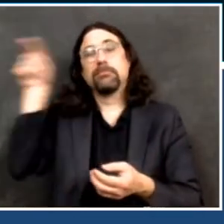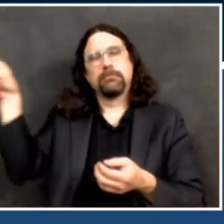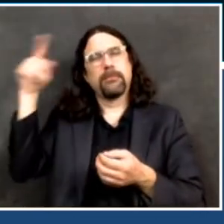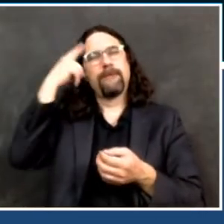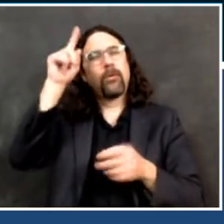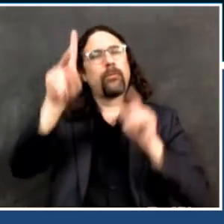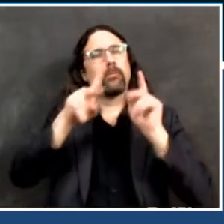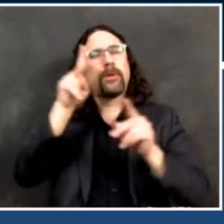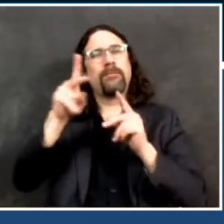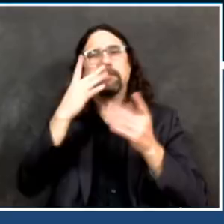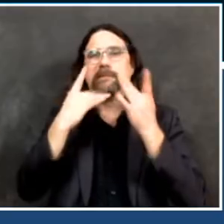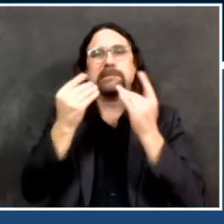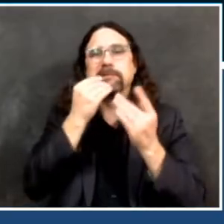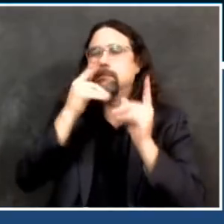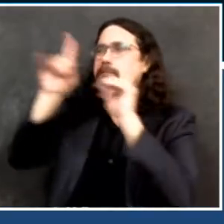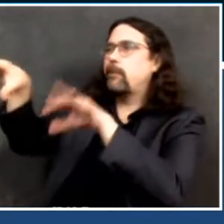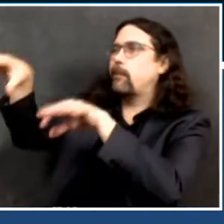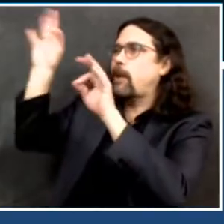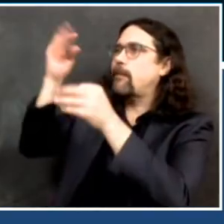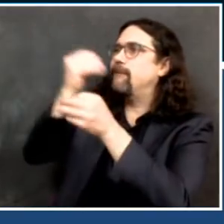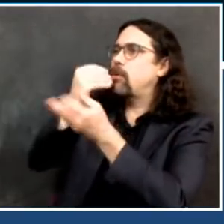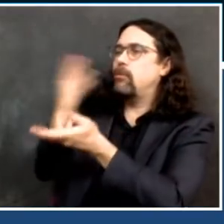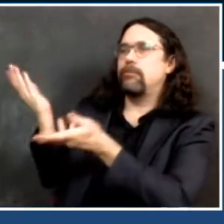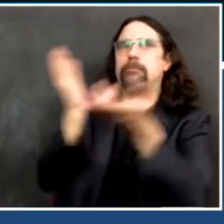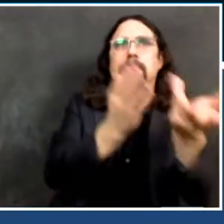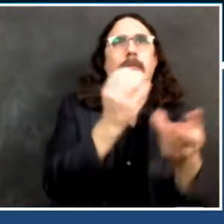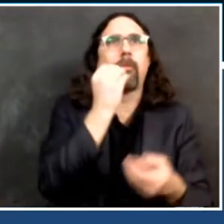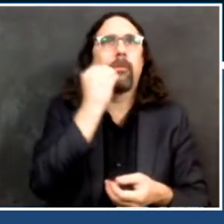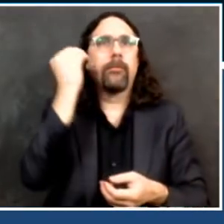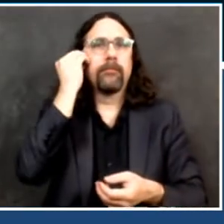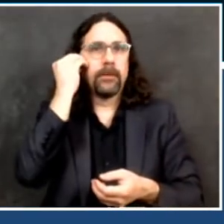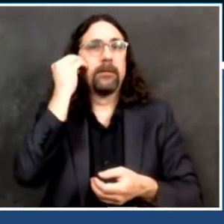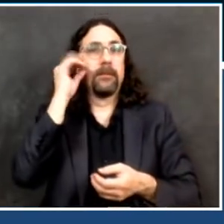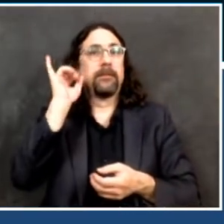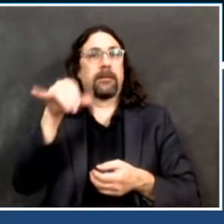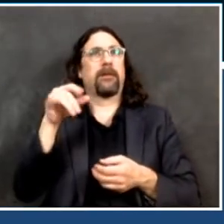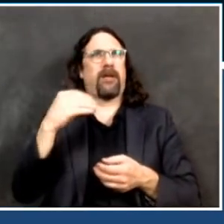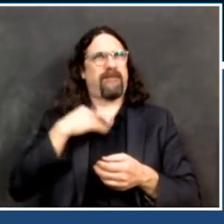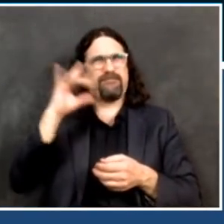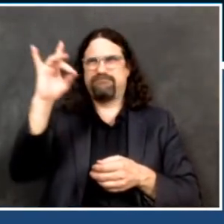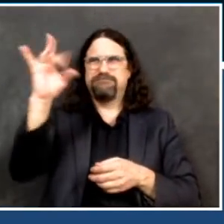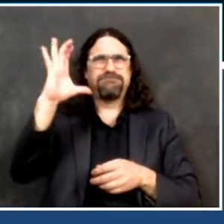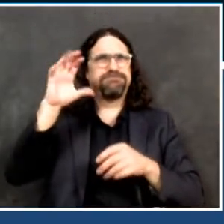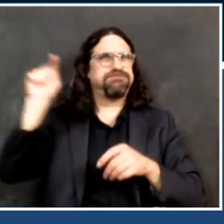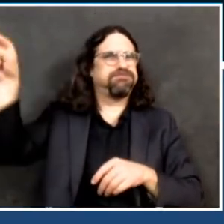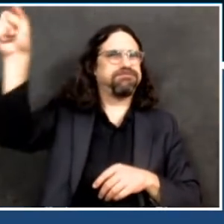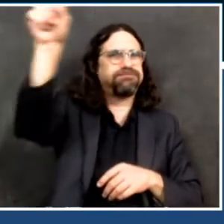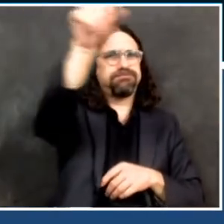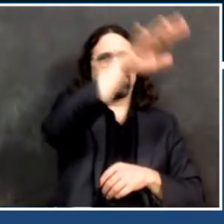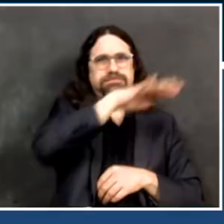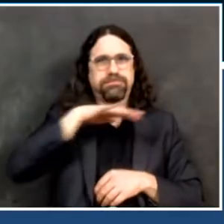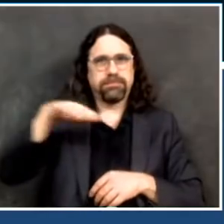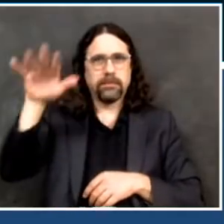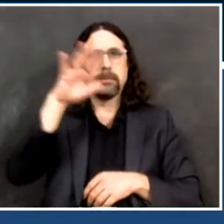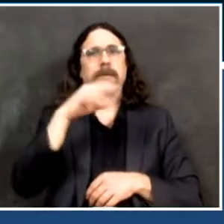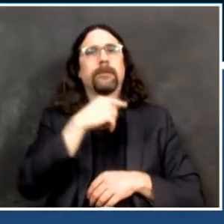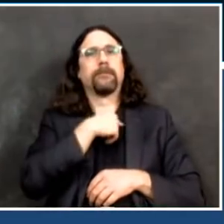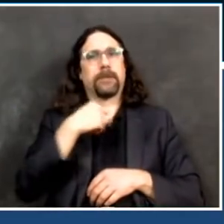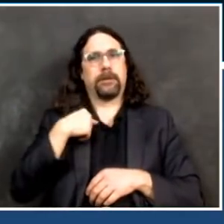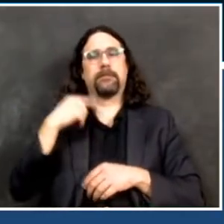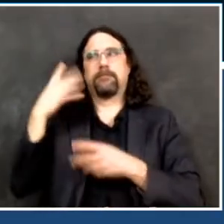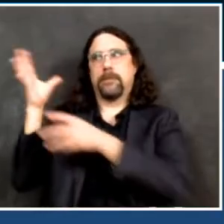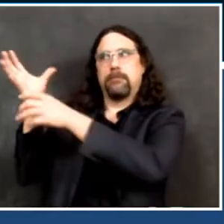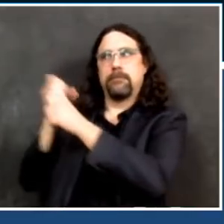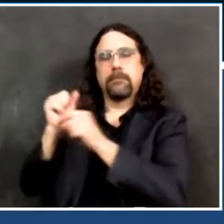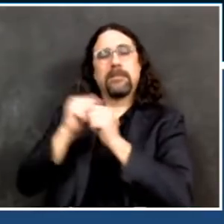to be more flexible than funding for these establishments has been in the past. This means that they can use it for staffing,